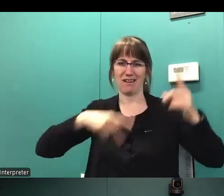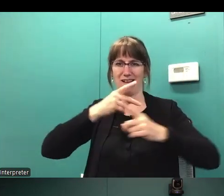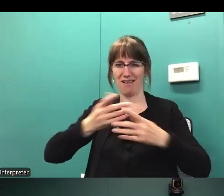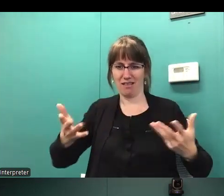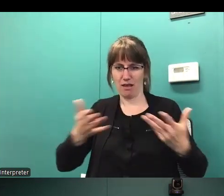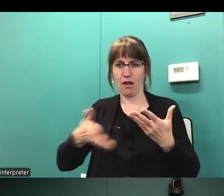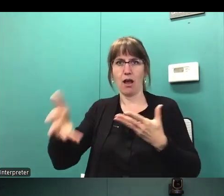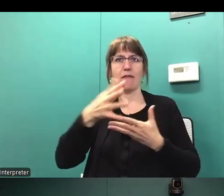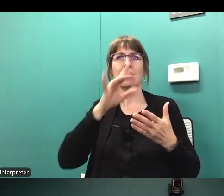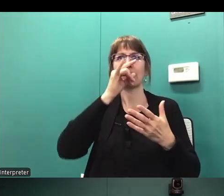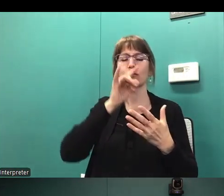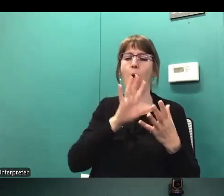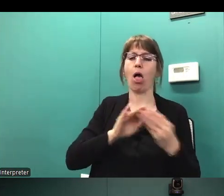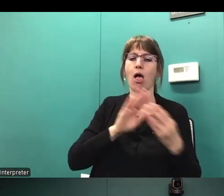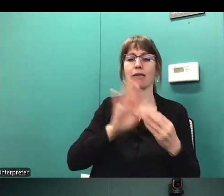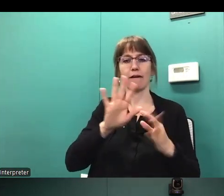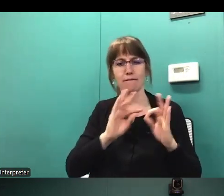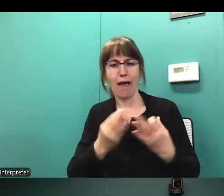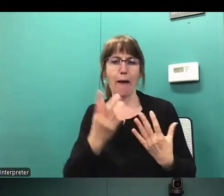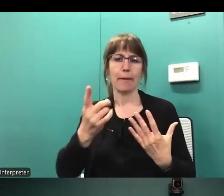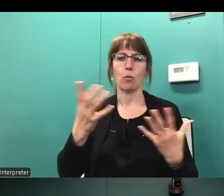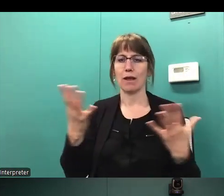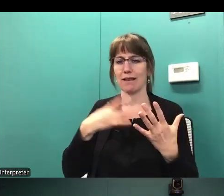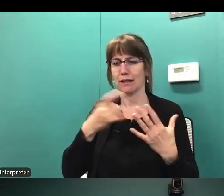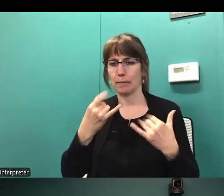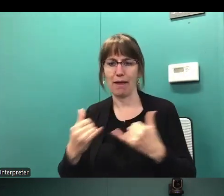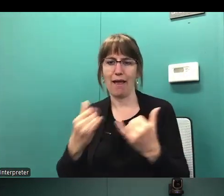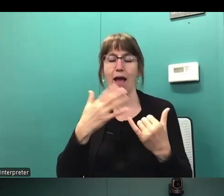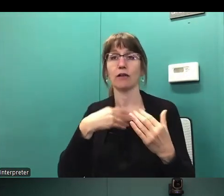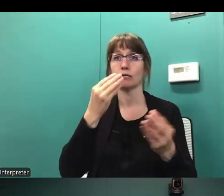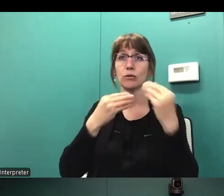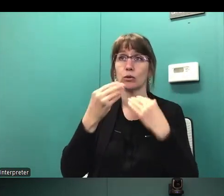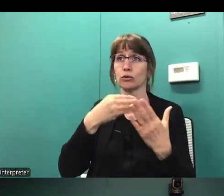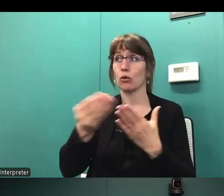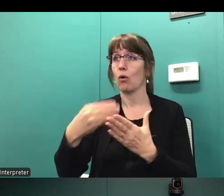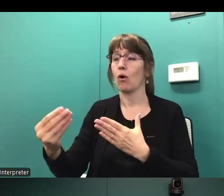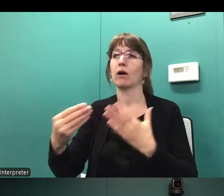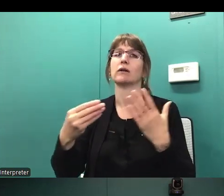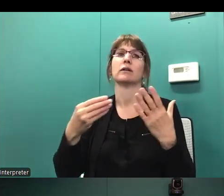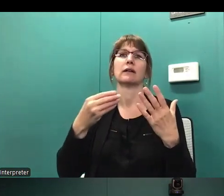things, they're talking about their family, what they like to play. It's got the grocery store, little bag of